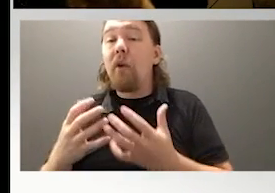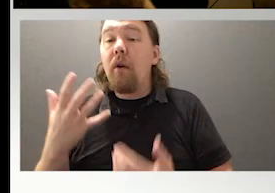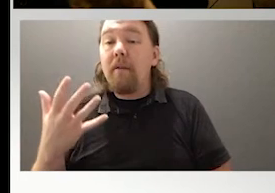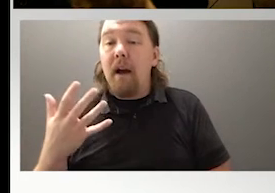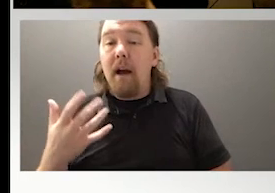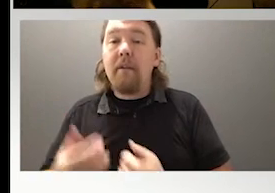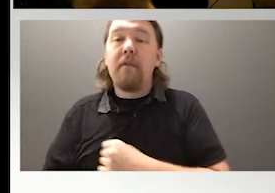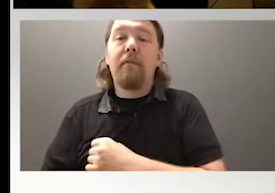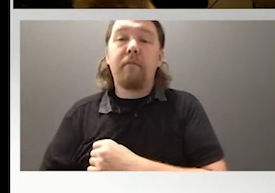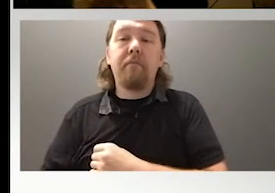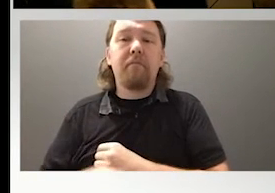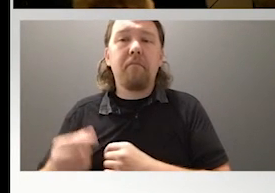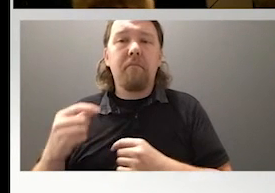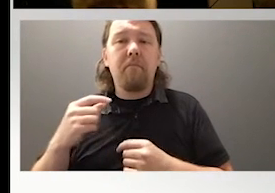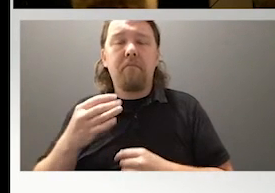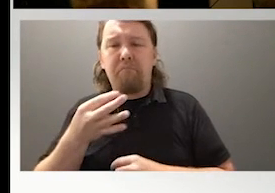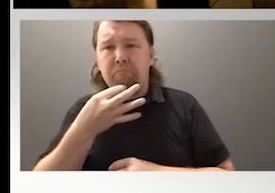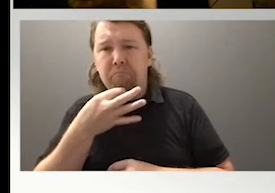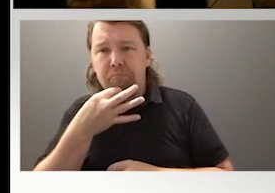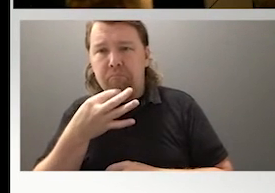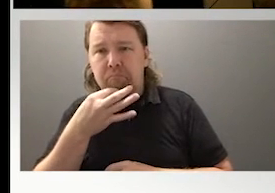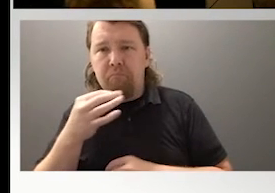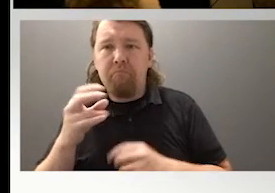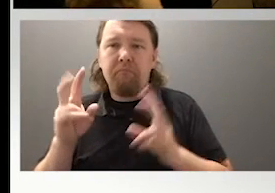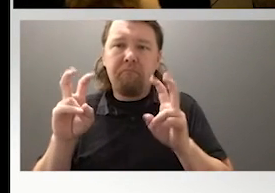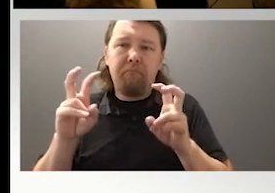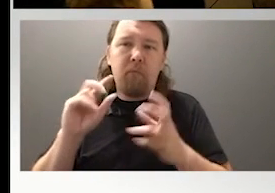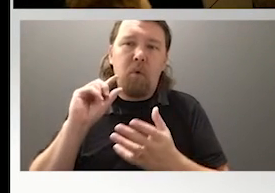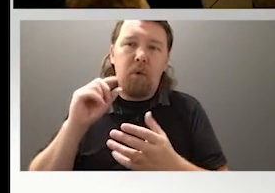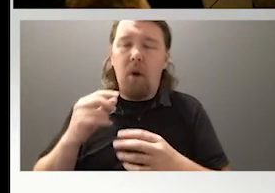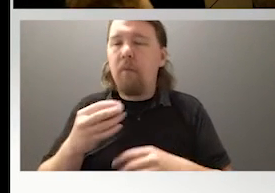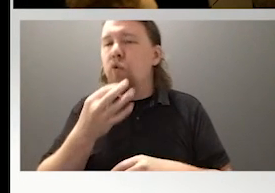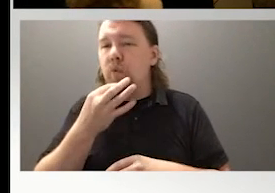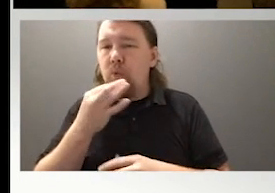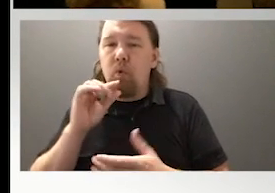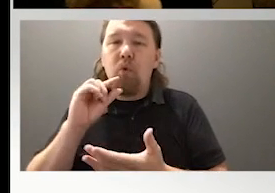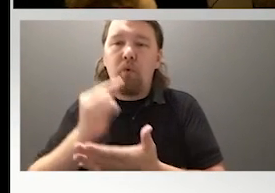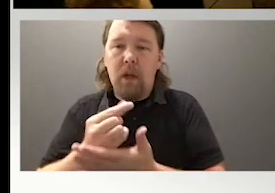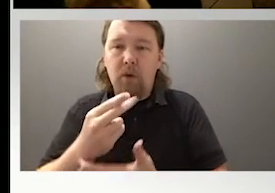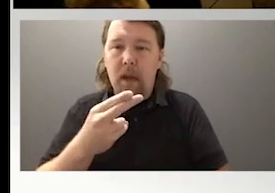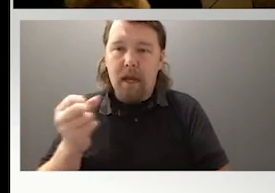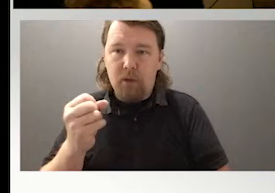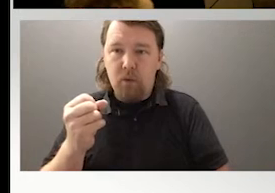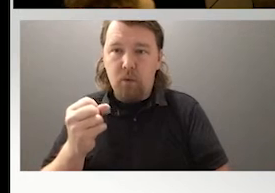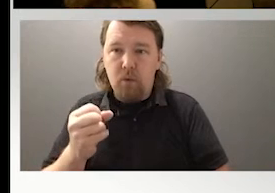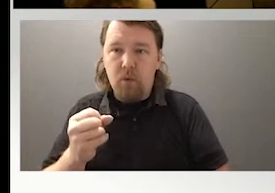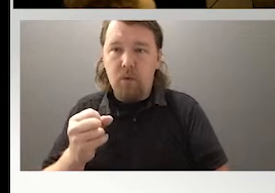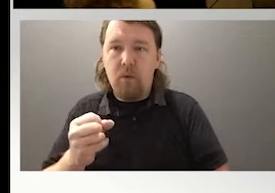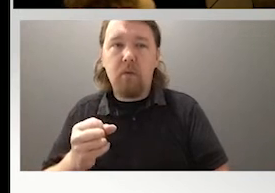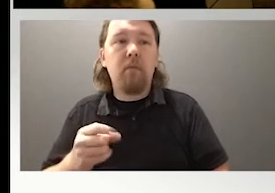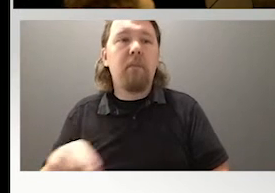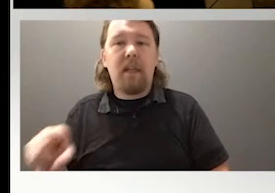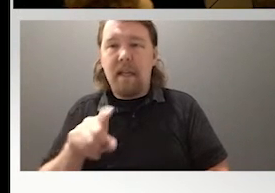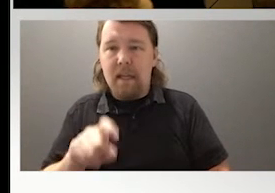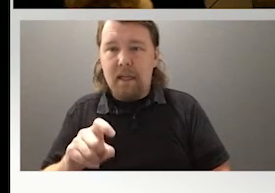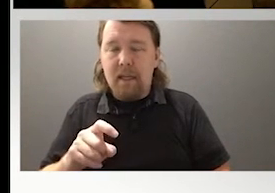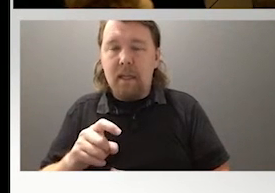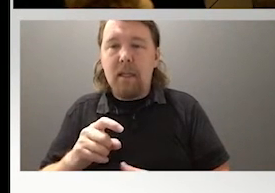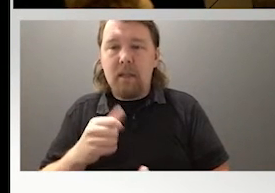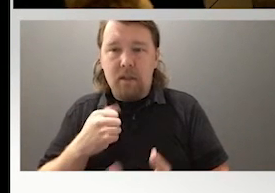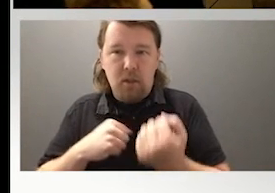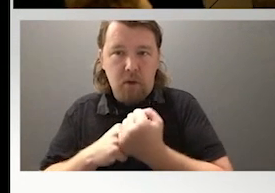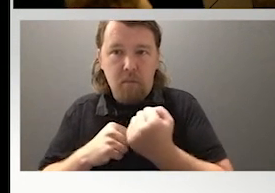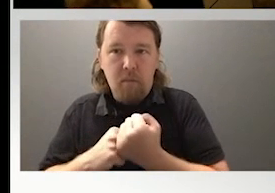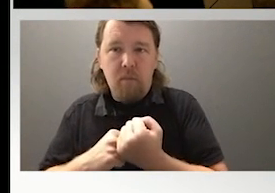expected to graduate within the next 12 months from high school, and need support to obtain a meaningful